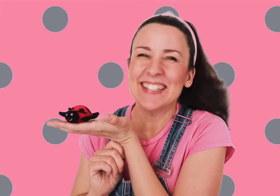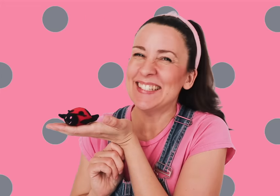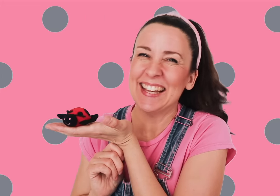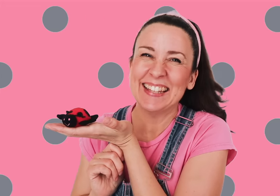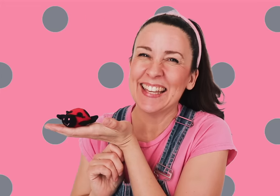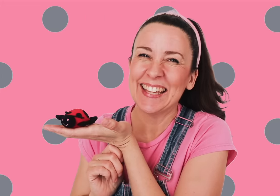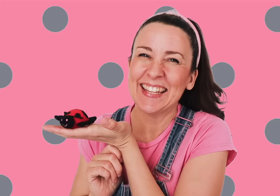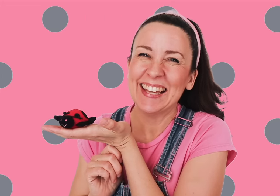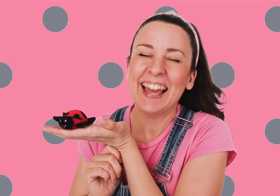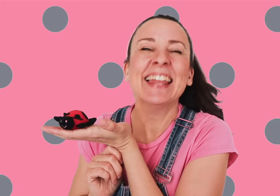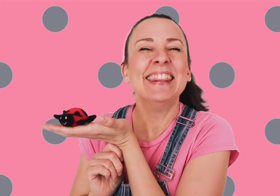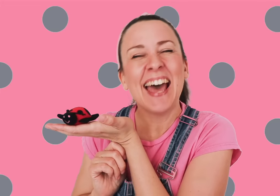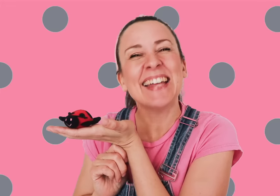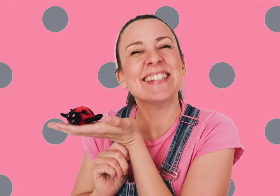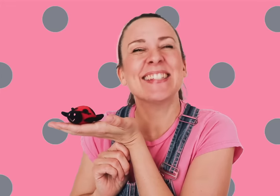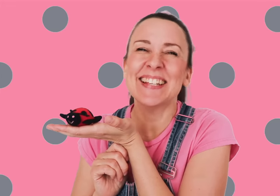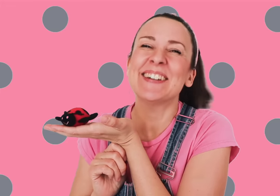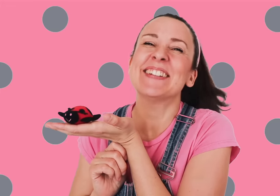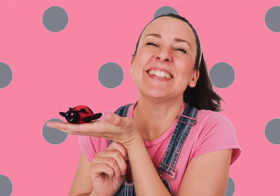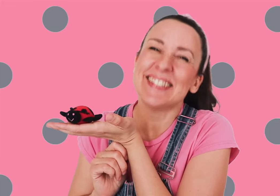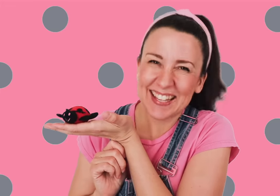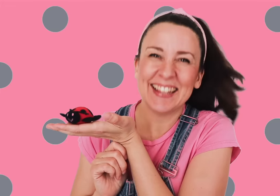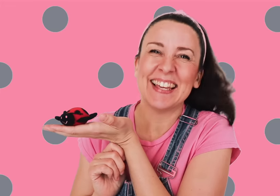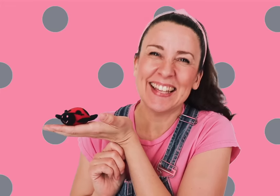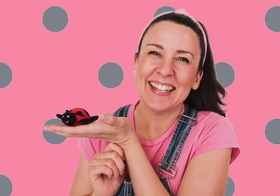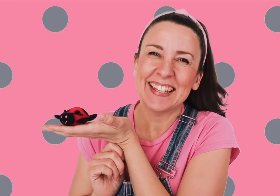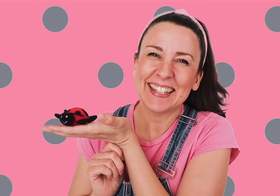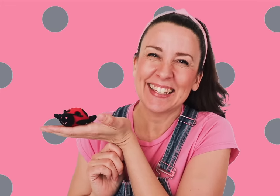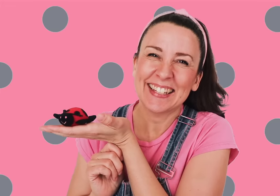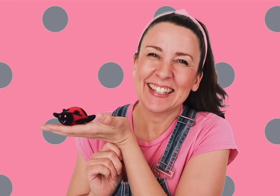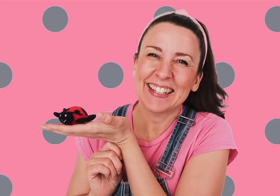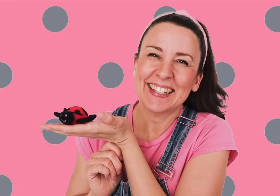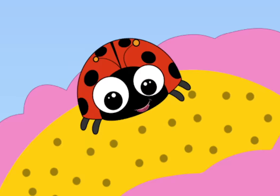That was silly. That's so silly.